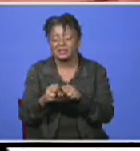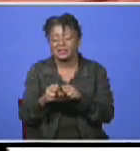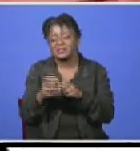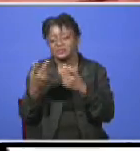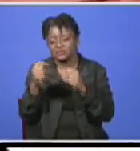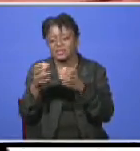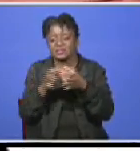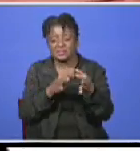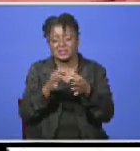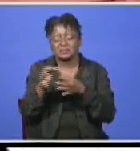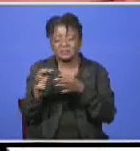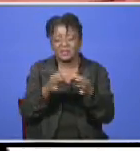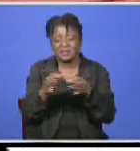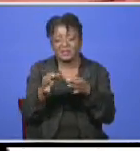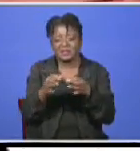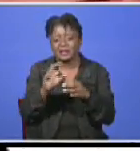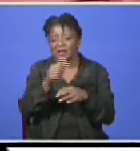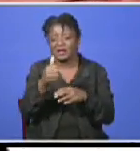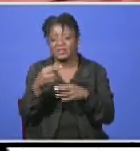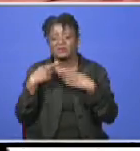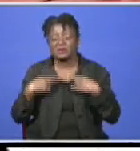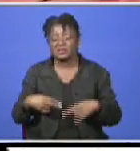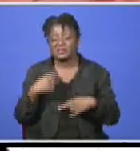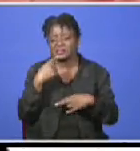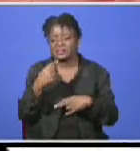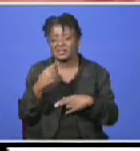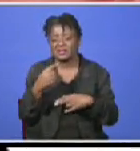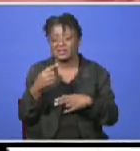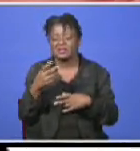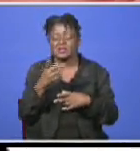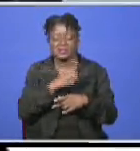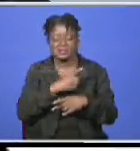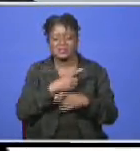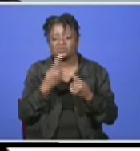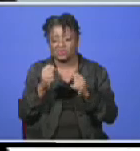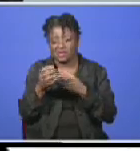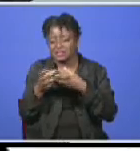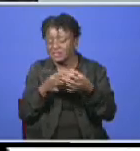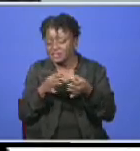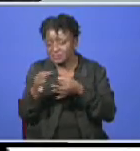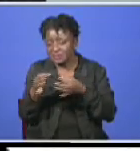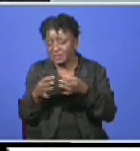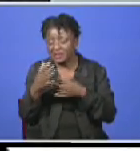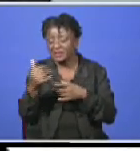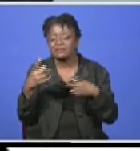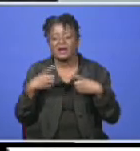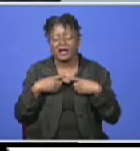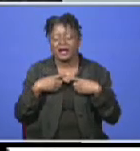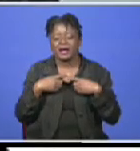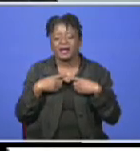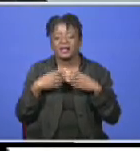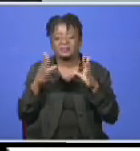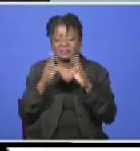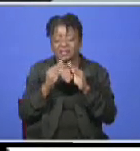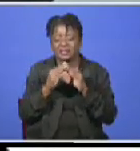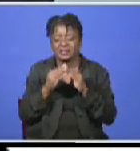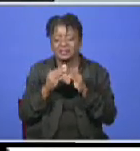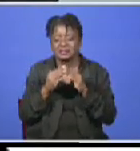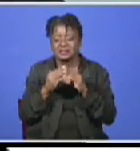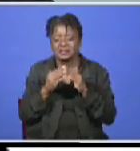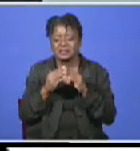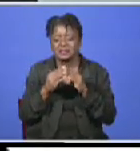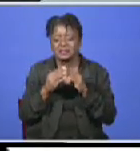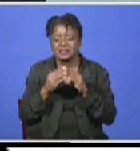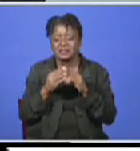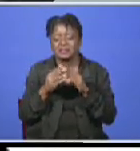say Disney's transparency with southern communities proves its track record. They've held meetings. Maybe some of the residents who are concerned should attend